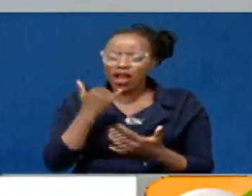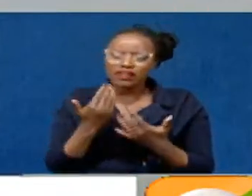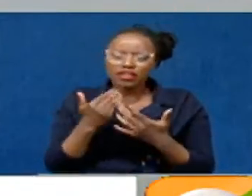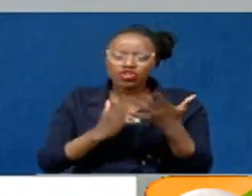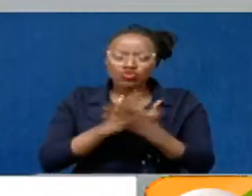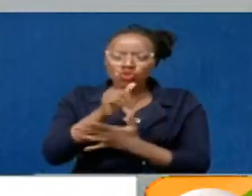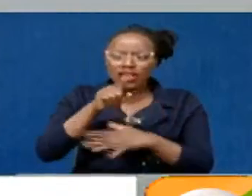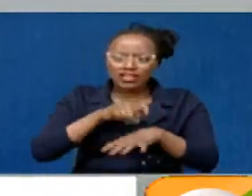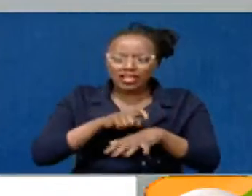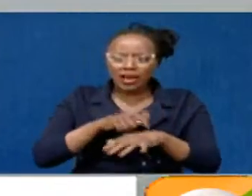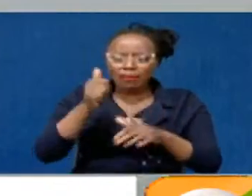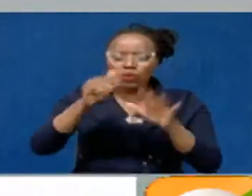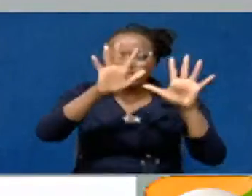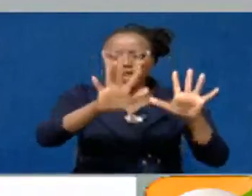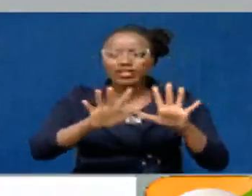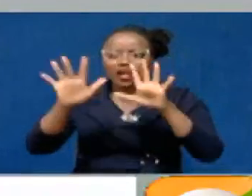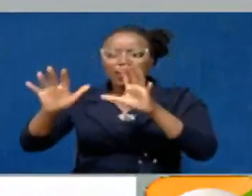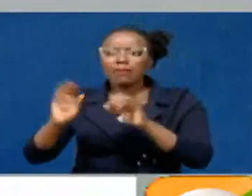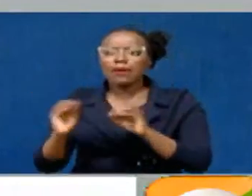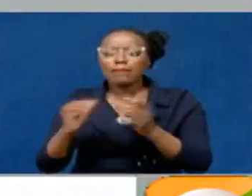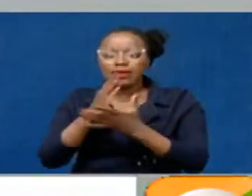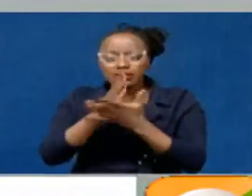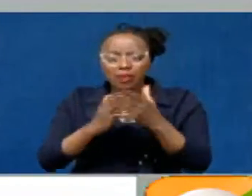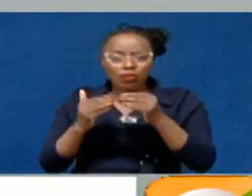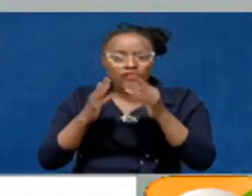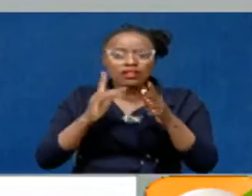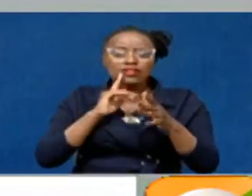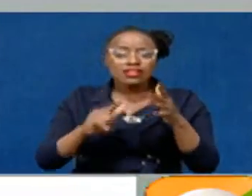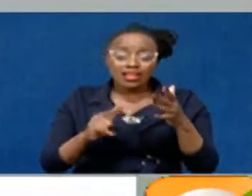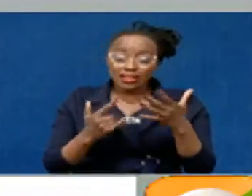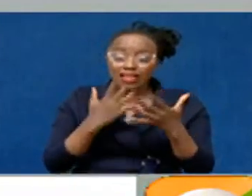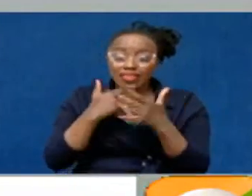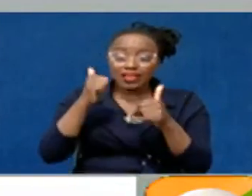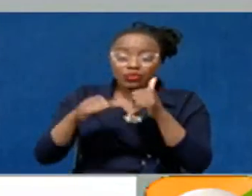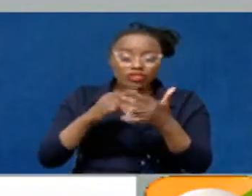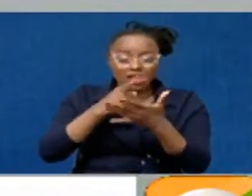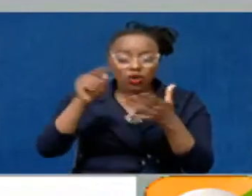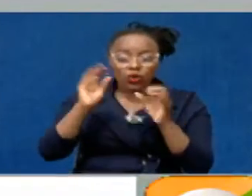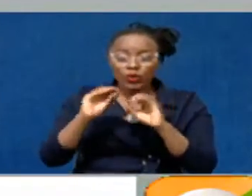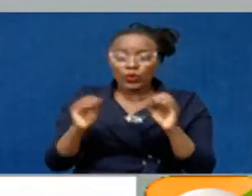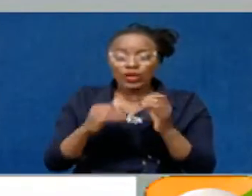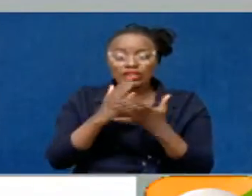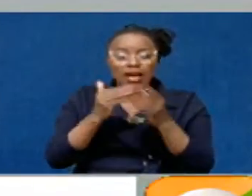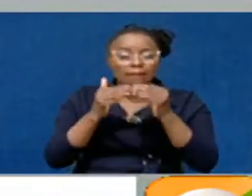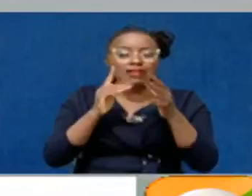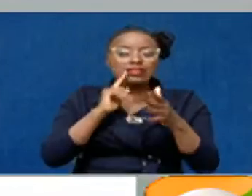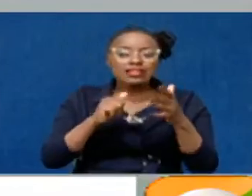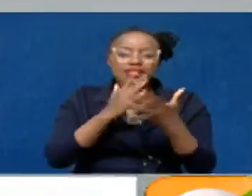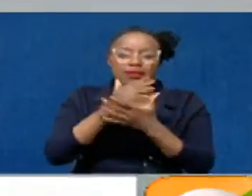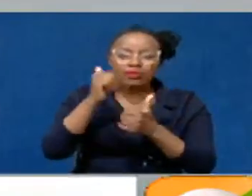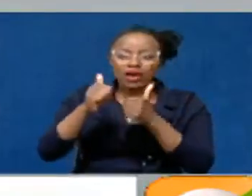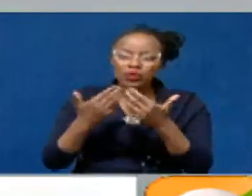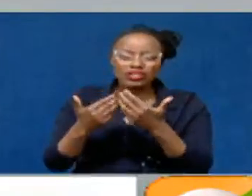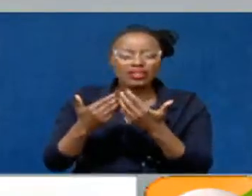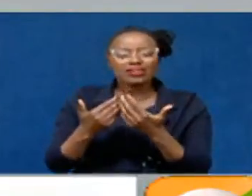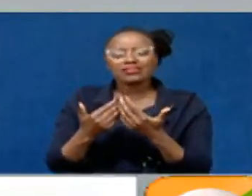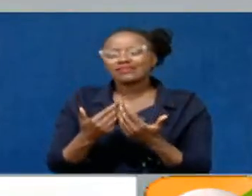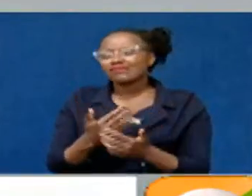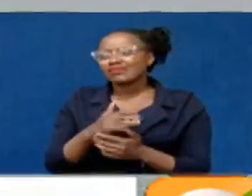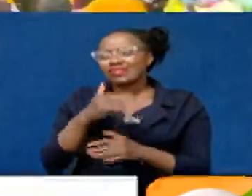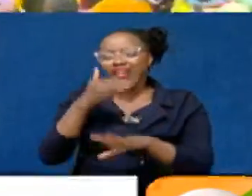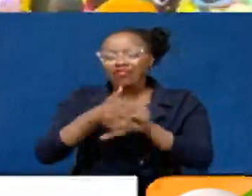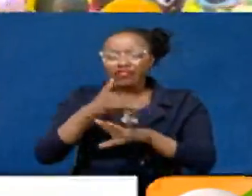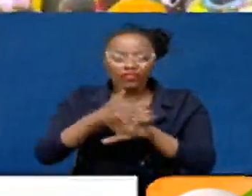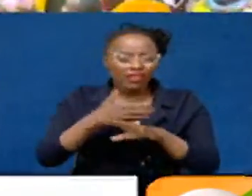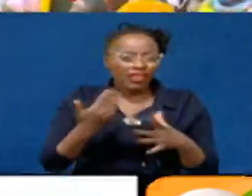throughout this period, which is not campaigns, some of these leaders have said things that are not accurate. Mm. Some of these leaders have said things that are maybe too far-fetched. Some